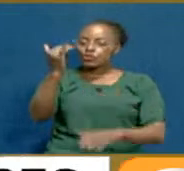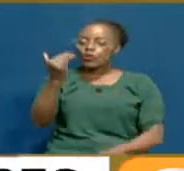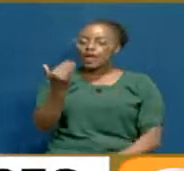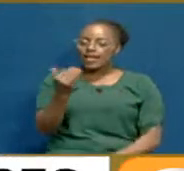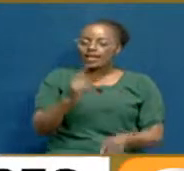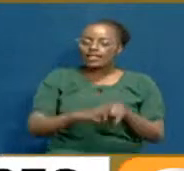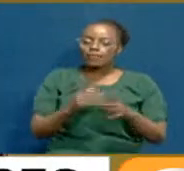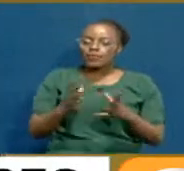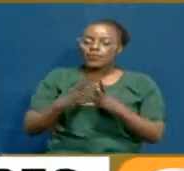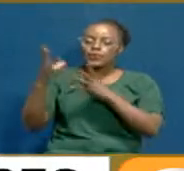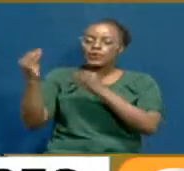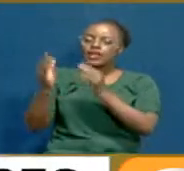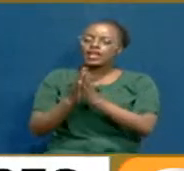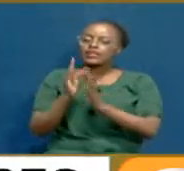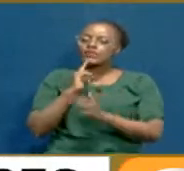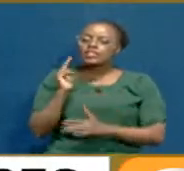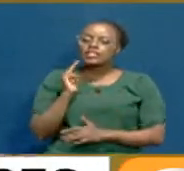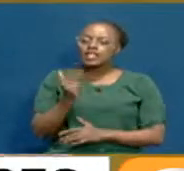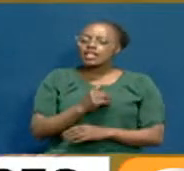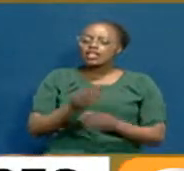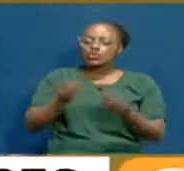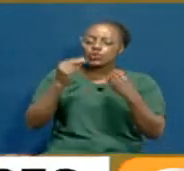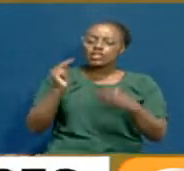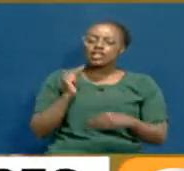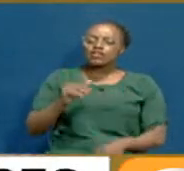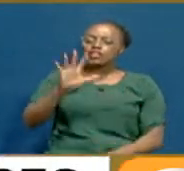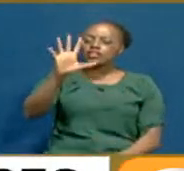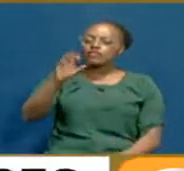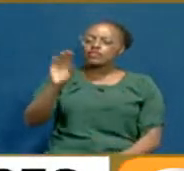if you go out and you tell us that you're going to give us 50 billion